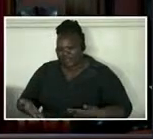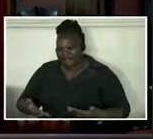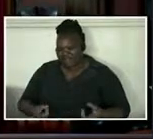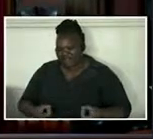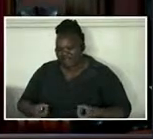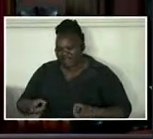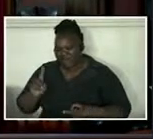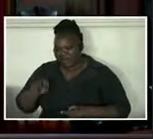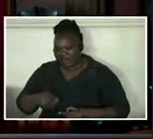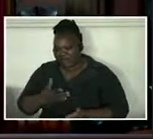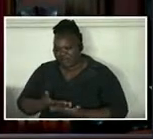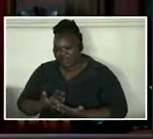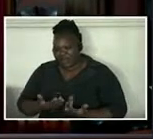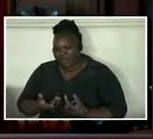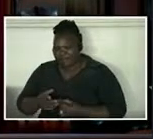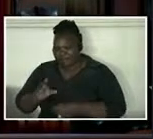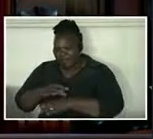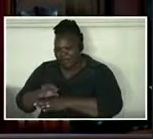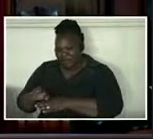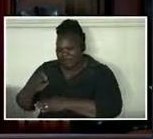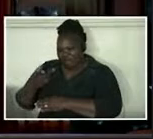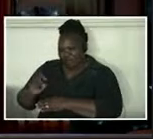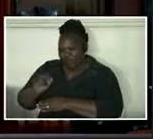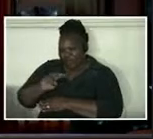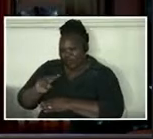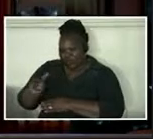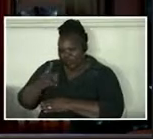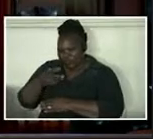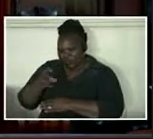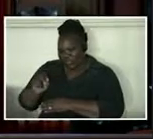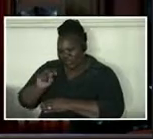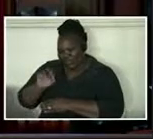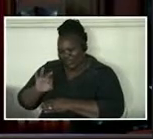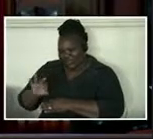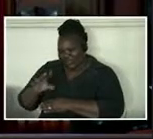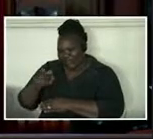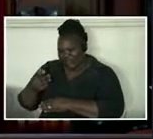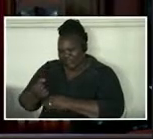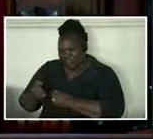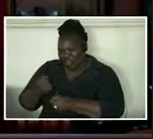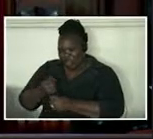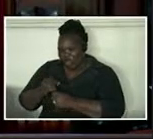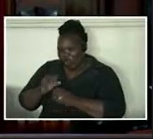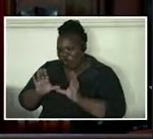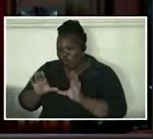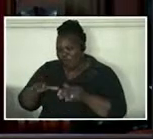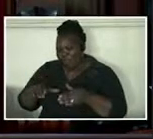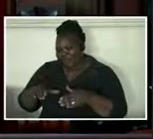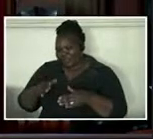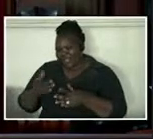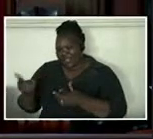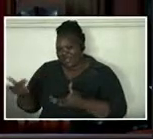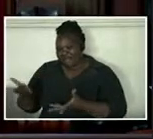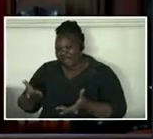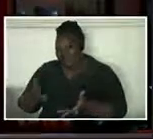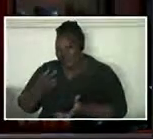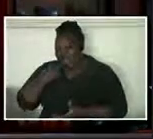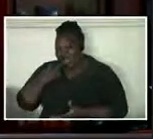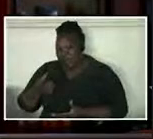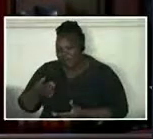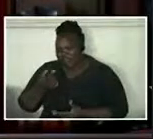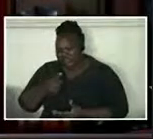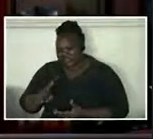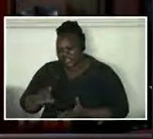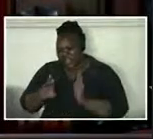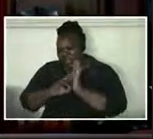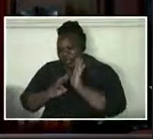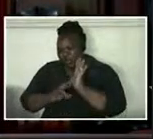will that were planned for the 2022-23 financial year committee tables this report in accordance with the provisions of the rules and orders of the